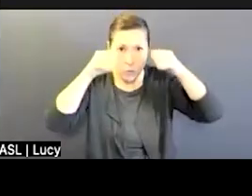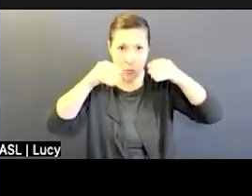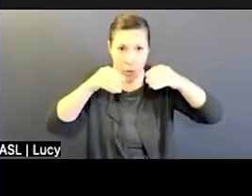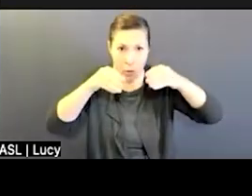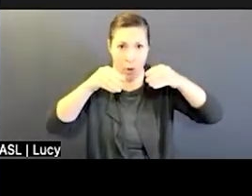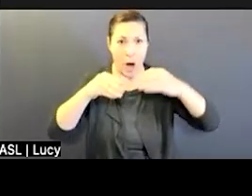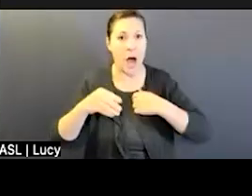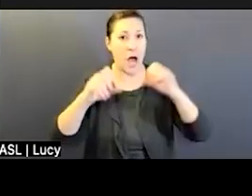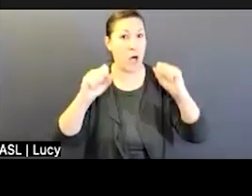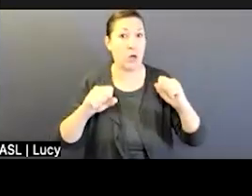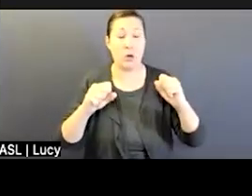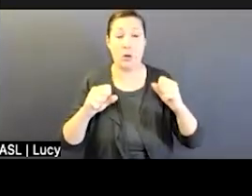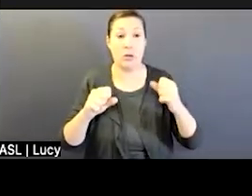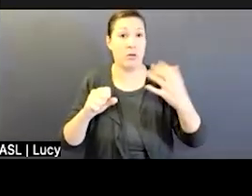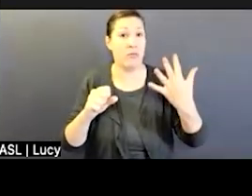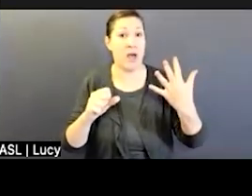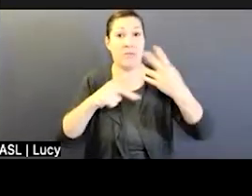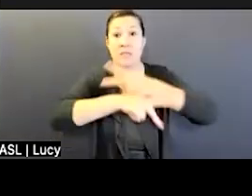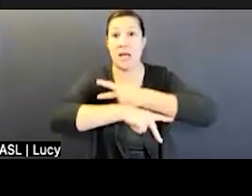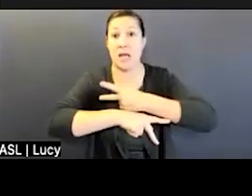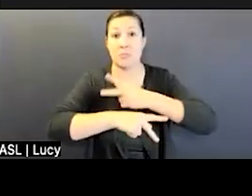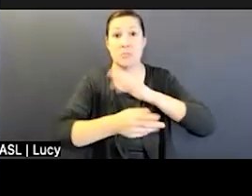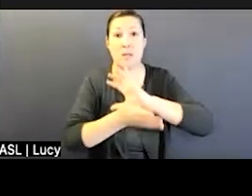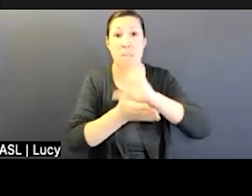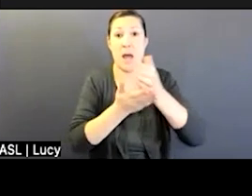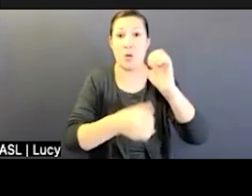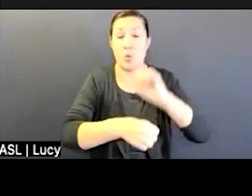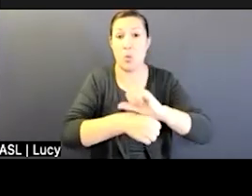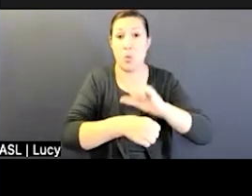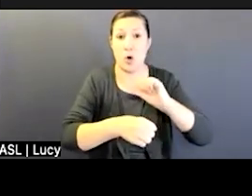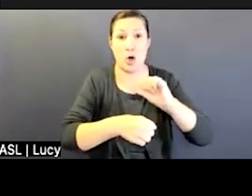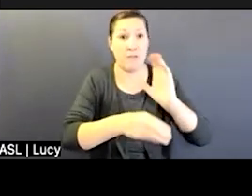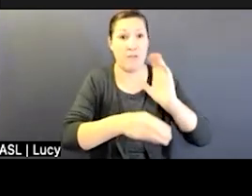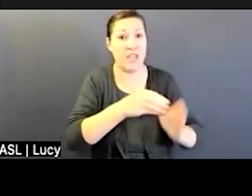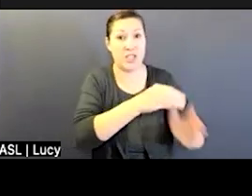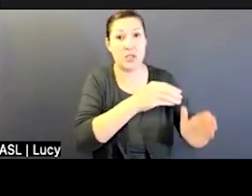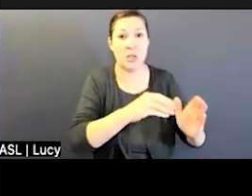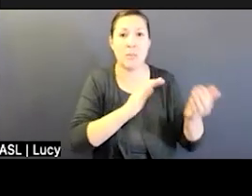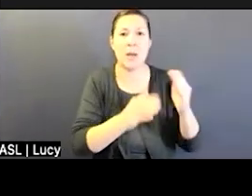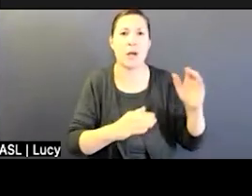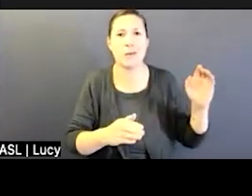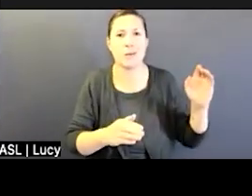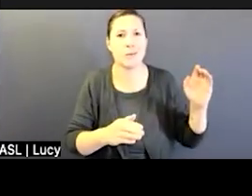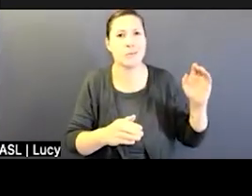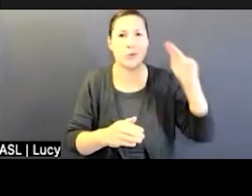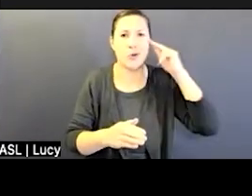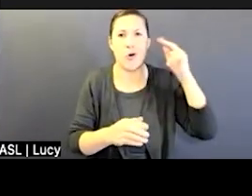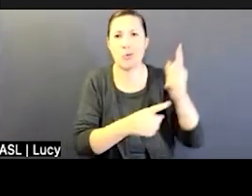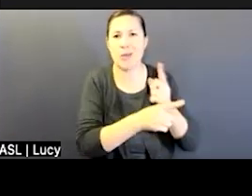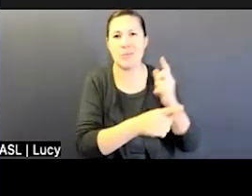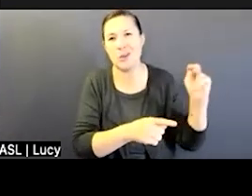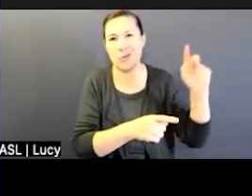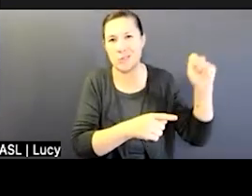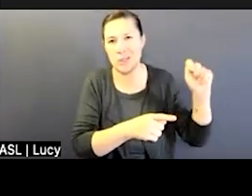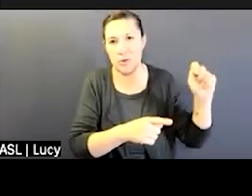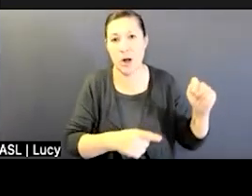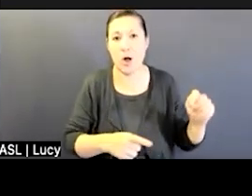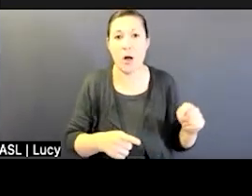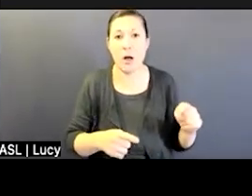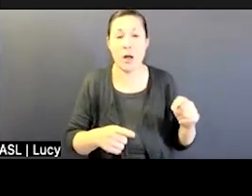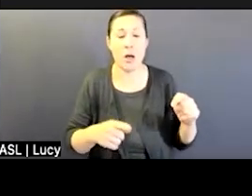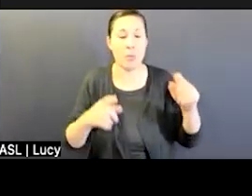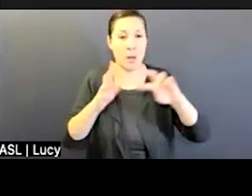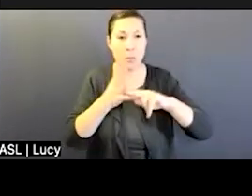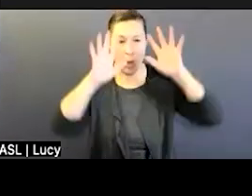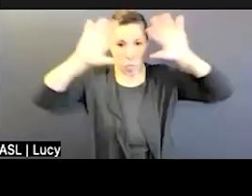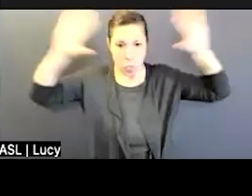times as much done as a neurotypical, but the world goes away. So people, I try to, next week on spring break, I have a